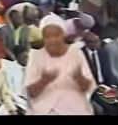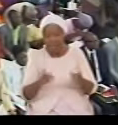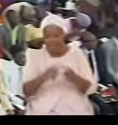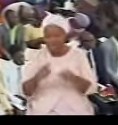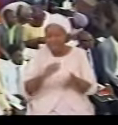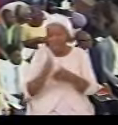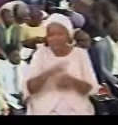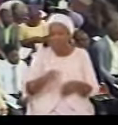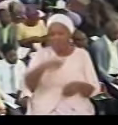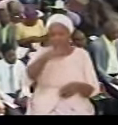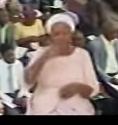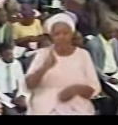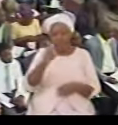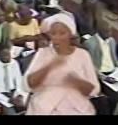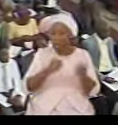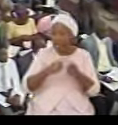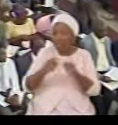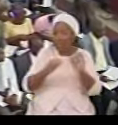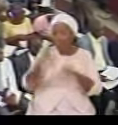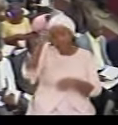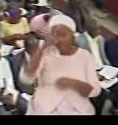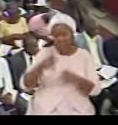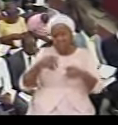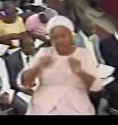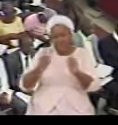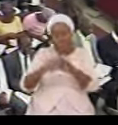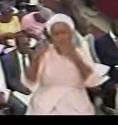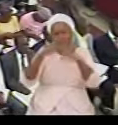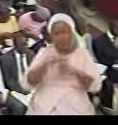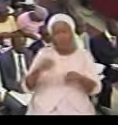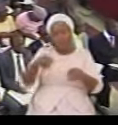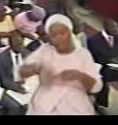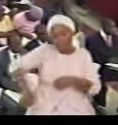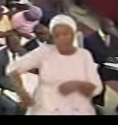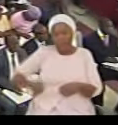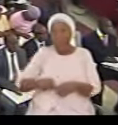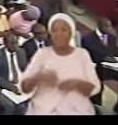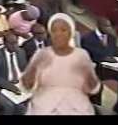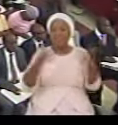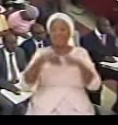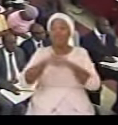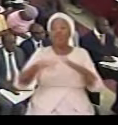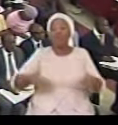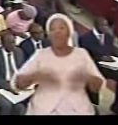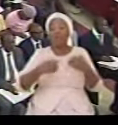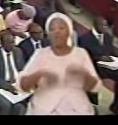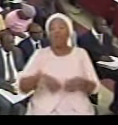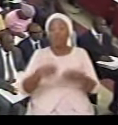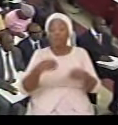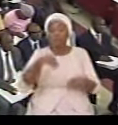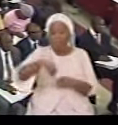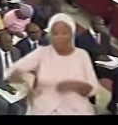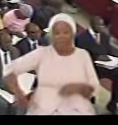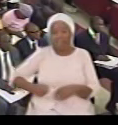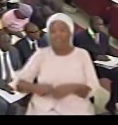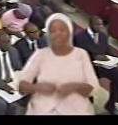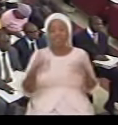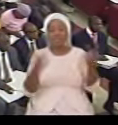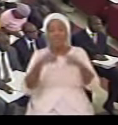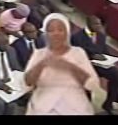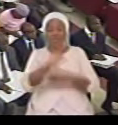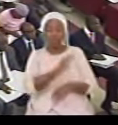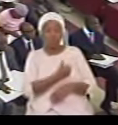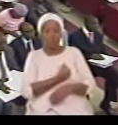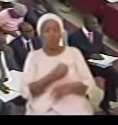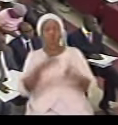And if the devil tries to come and plant iniquity in your life, iniquity in your soul, there's